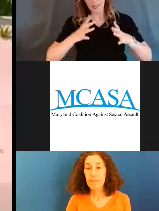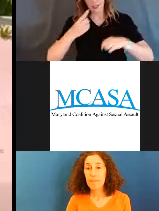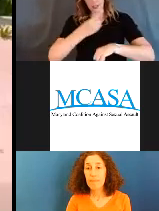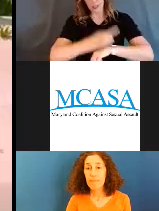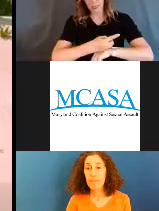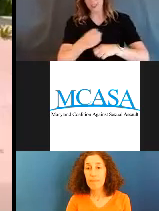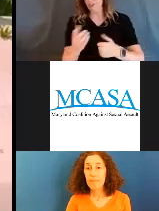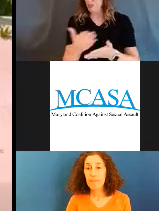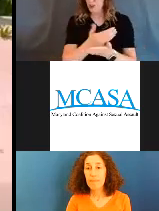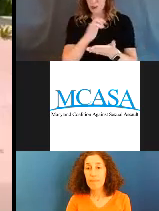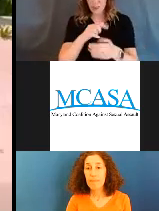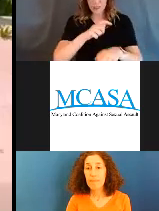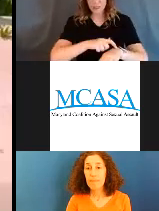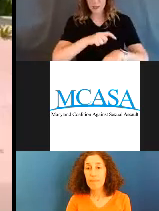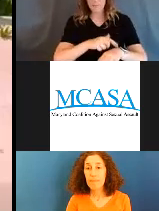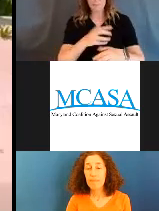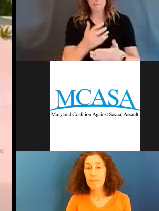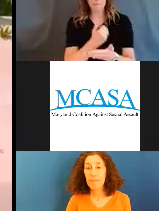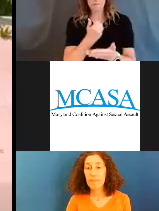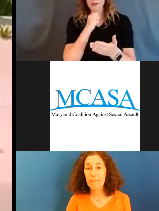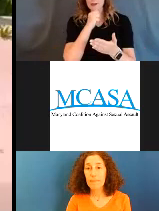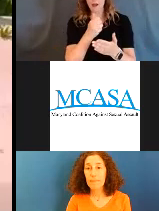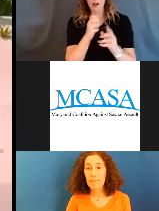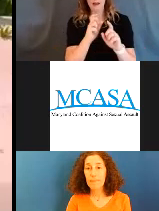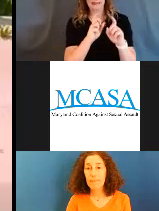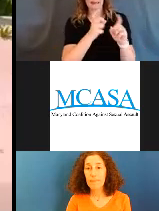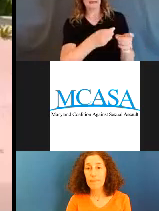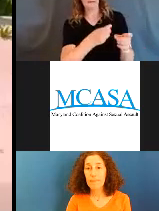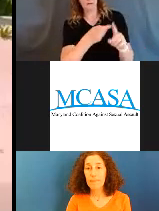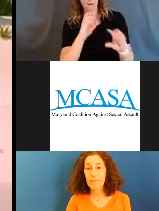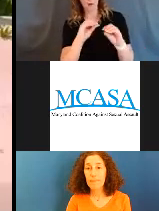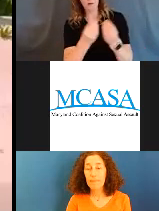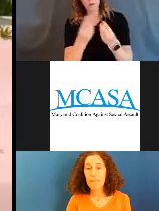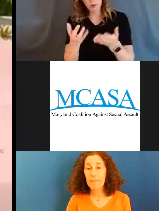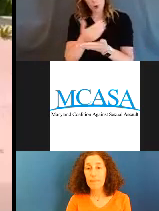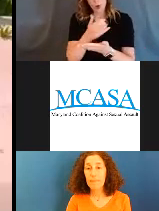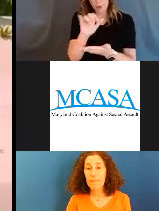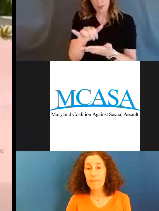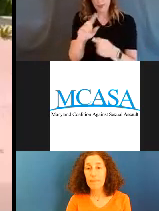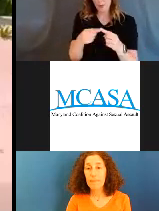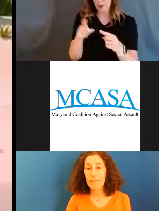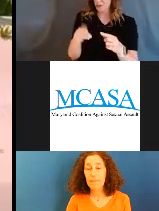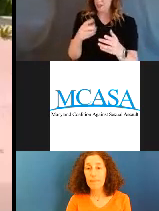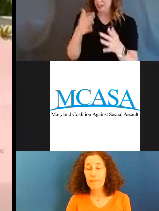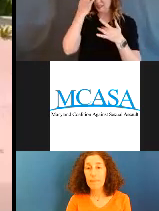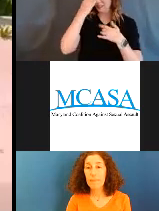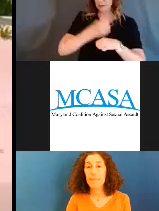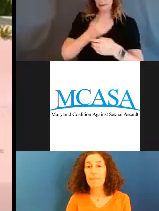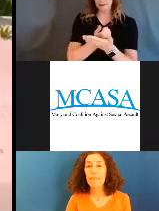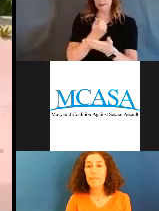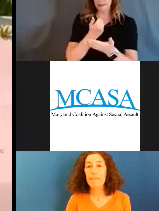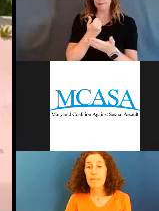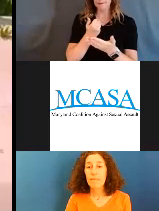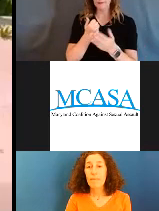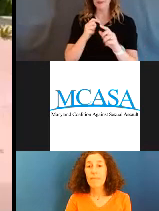have earned that time. That is not a gift from your organization. You have earned that. So when you need it, take your sick days. Make